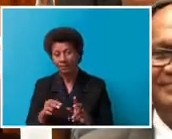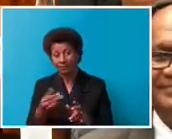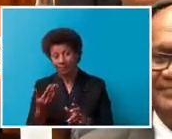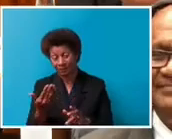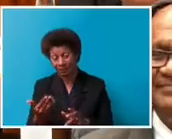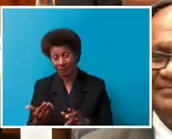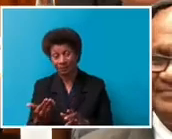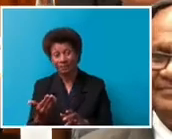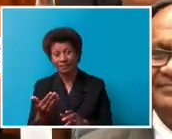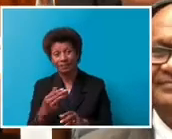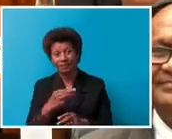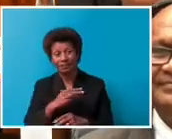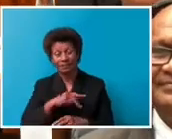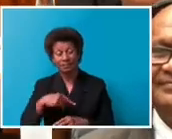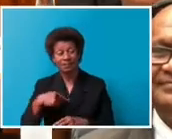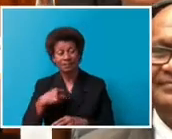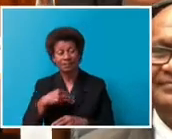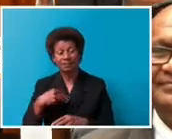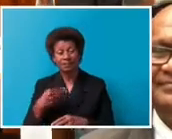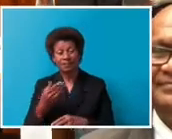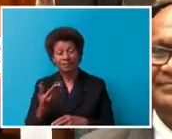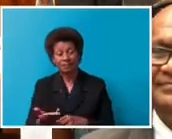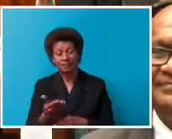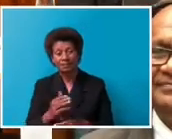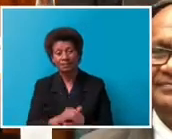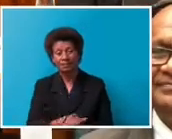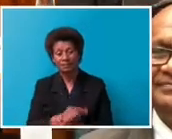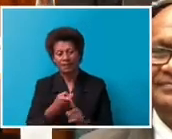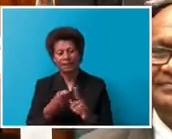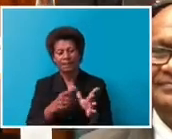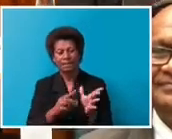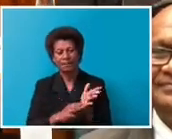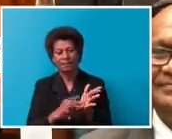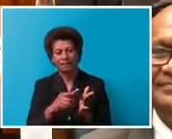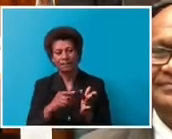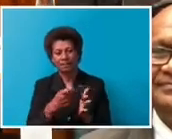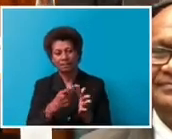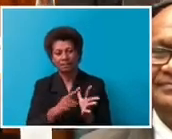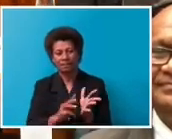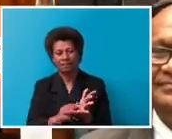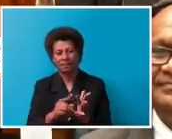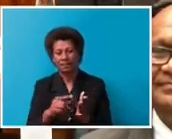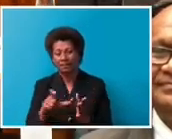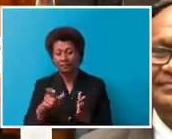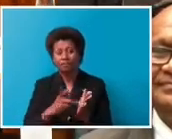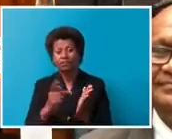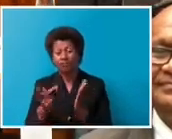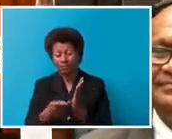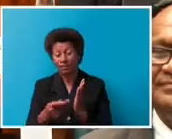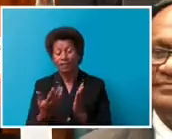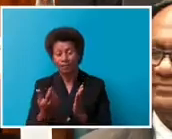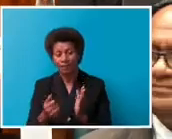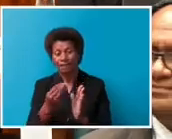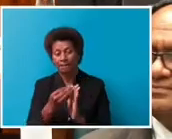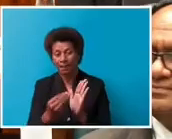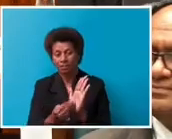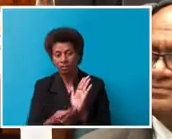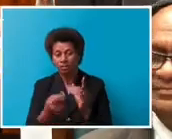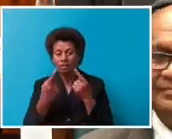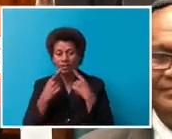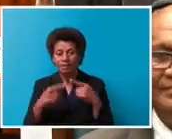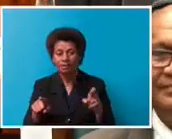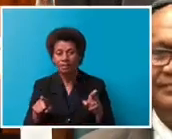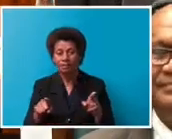new projects. There are major public sector funded projects in the upcoming budget that will be announced, Mr. Speaker,